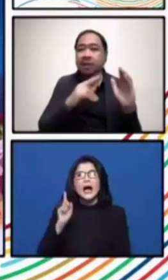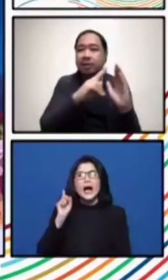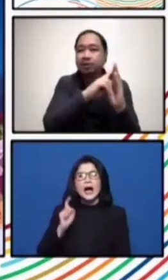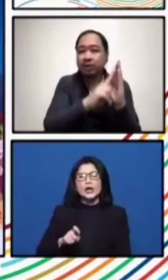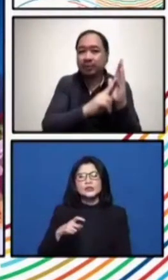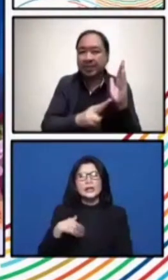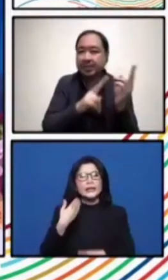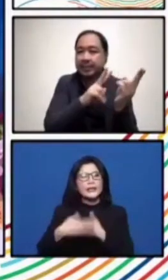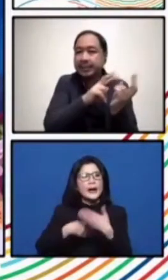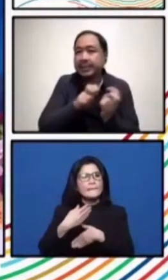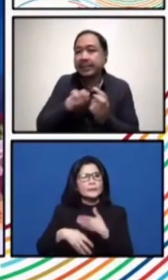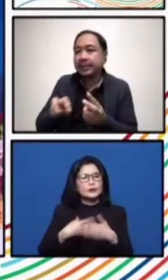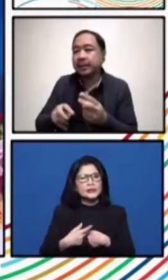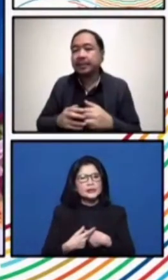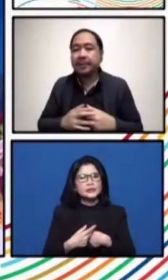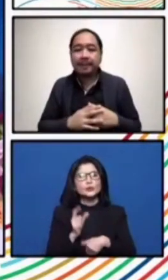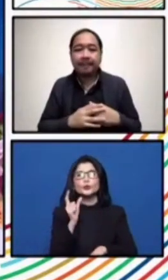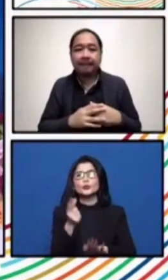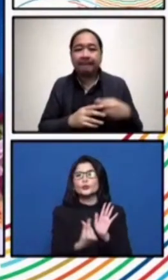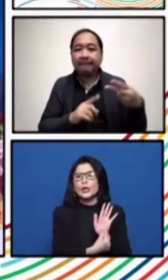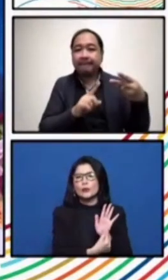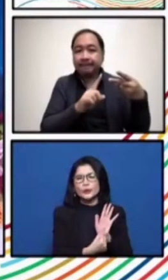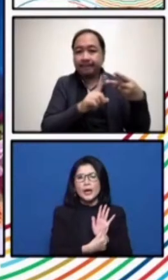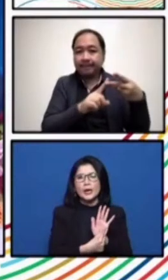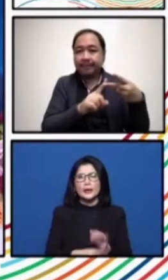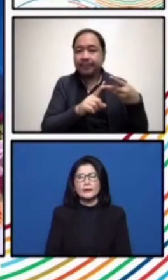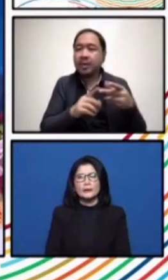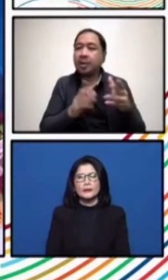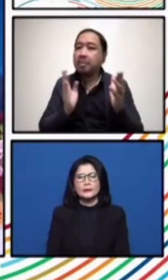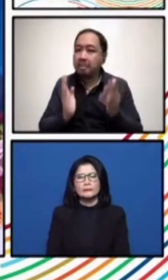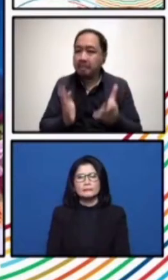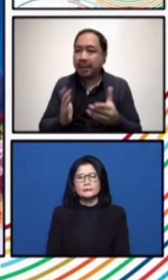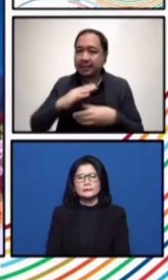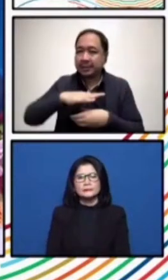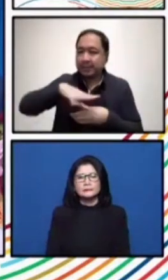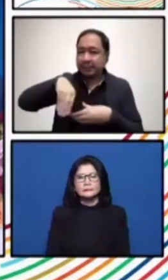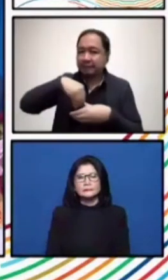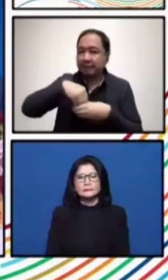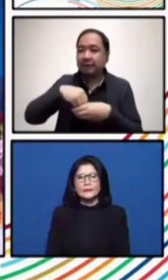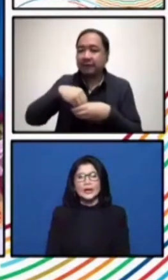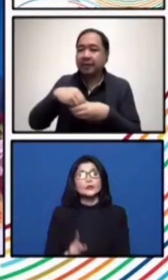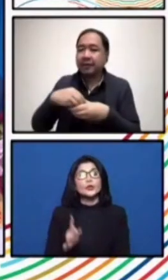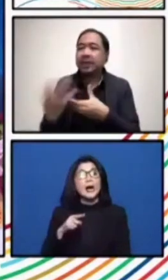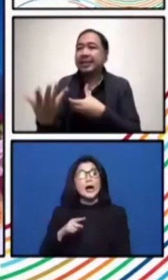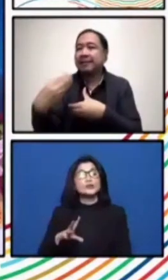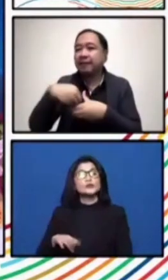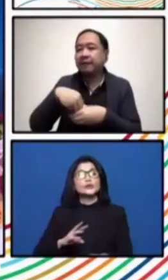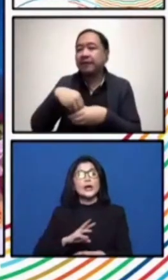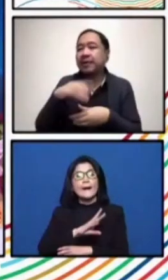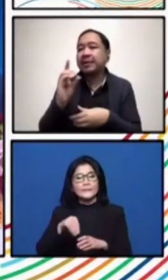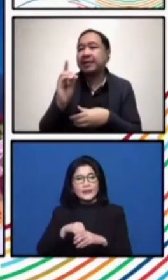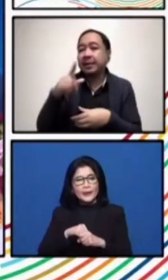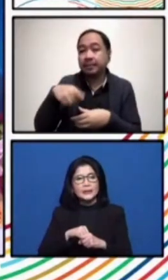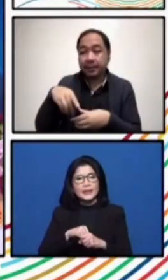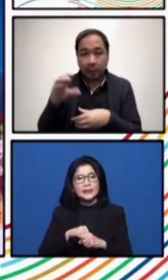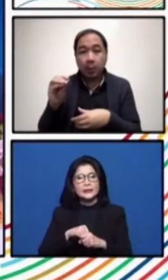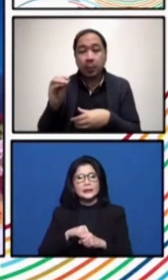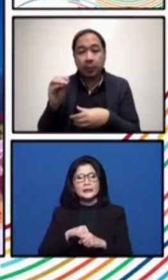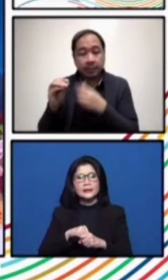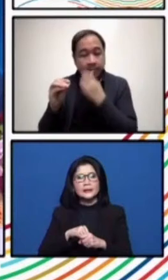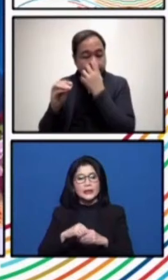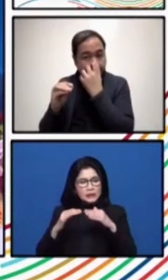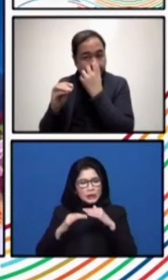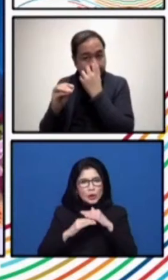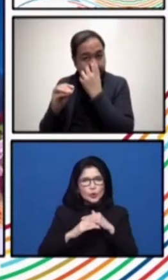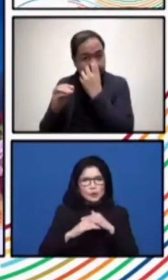secondly it must involve the repeal of lure in constant with the convention and their replacement